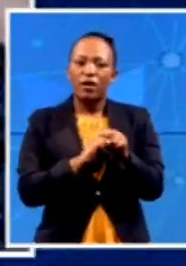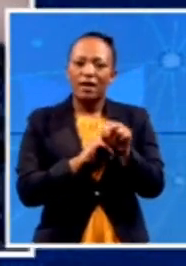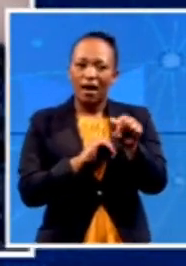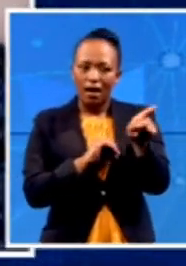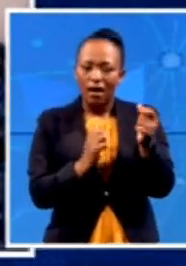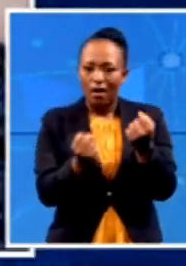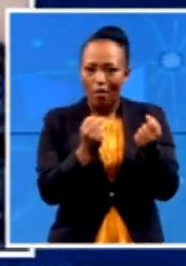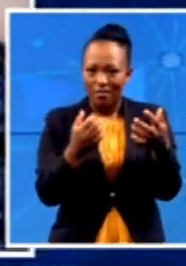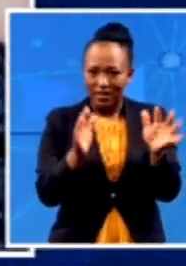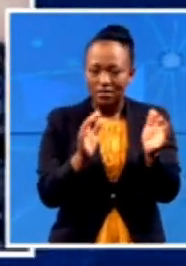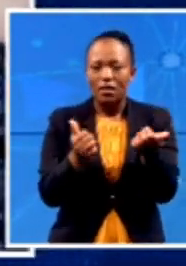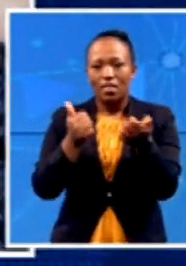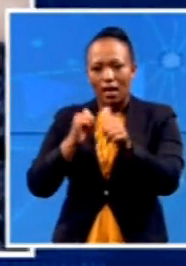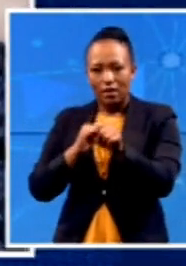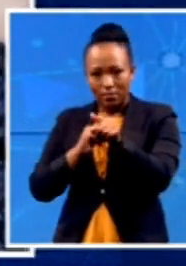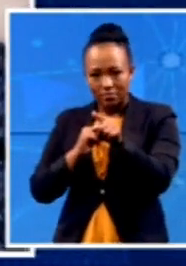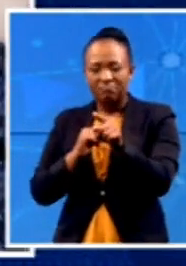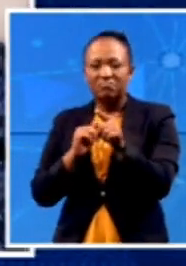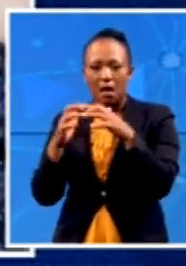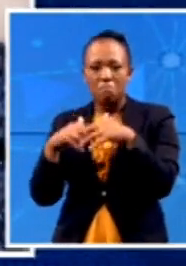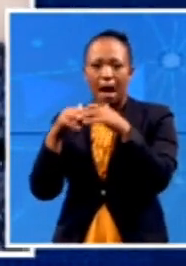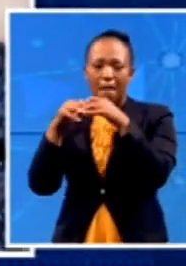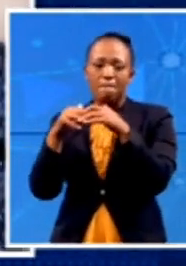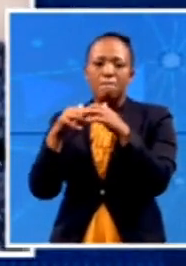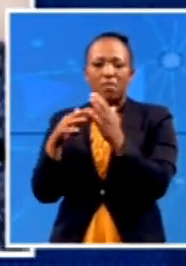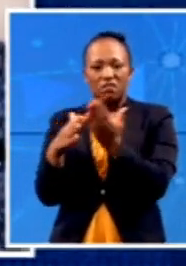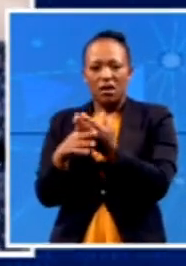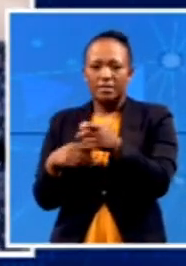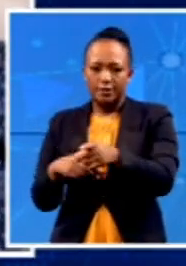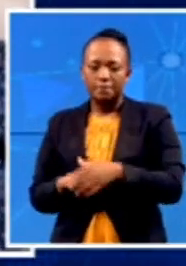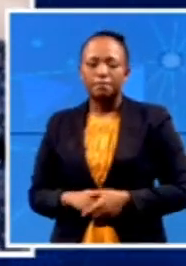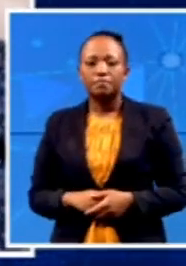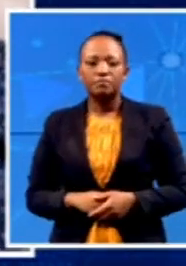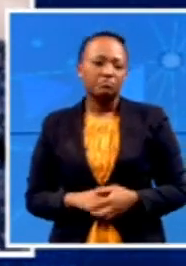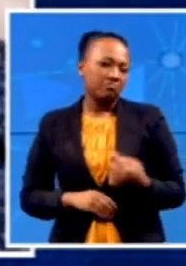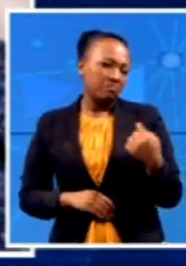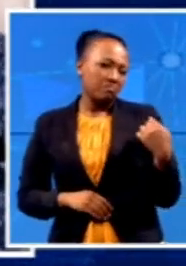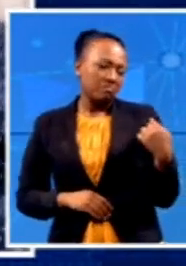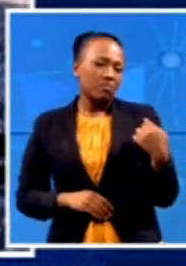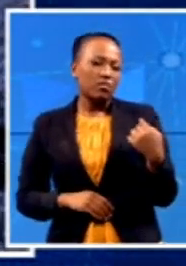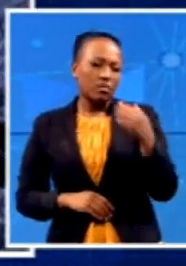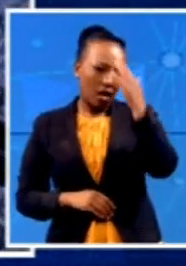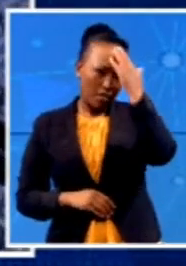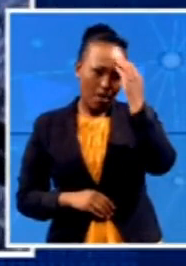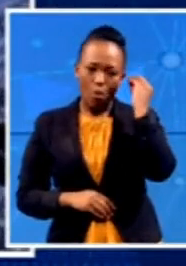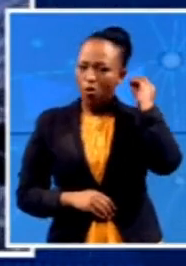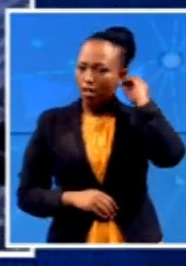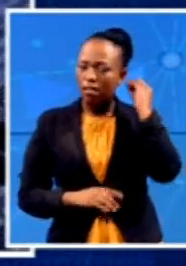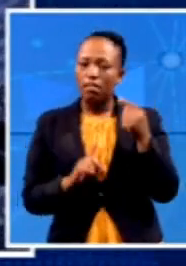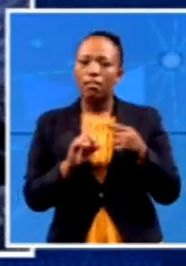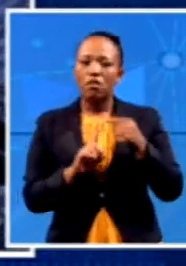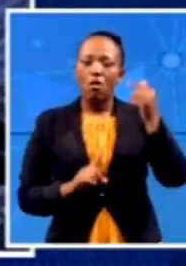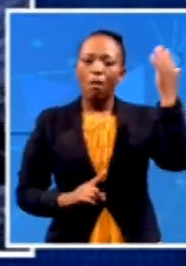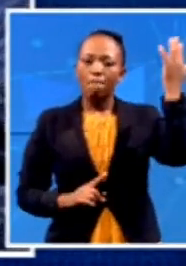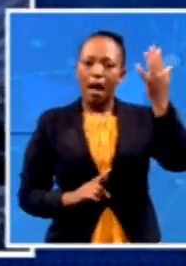Okay. And you recently gave a memorial lecture at an event to launch the General Kikine Foundation. So what